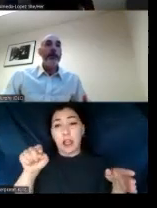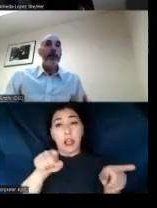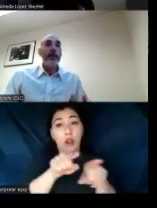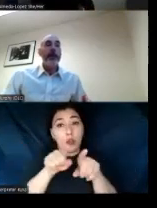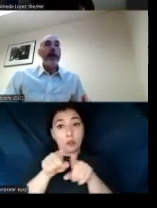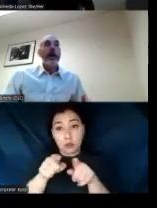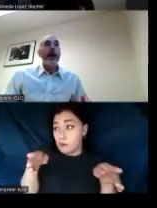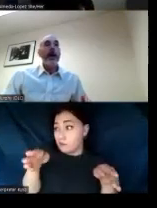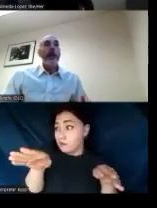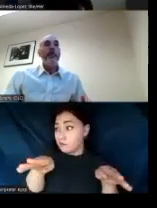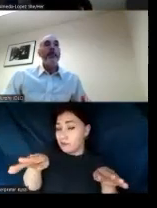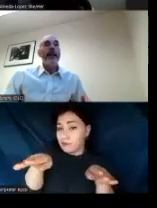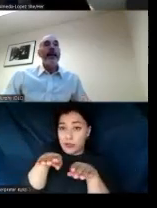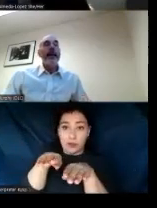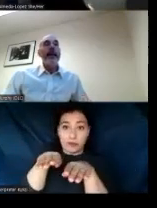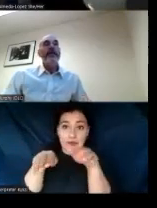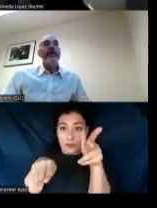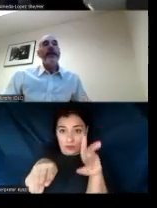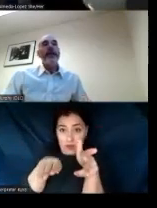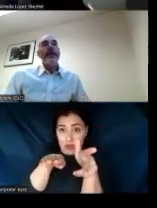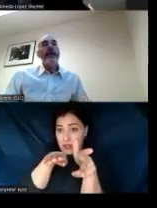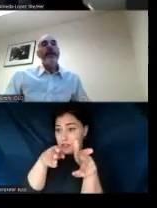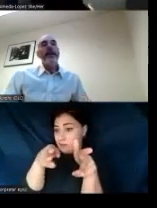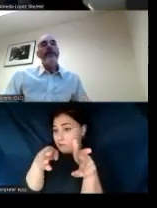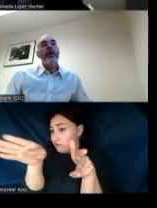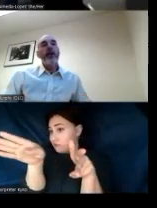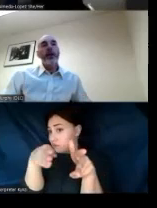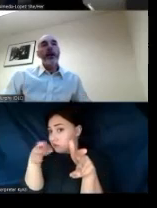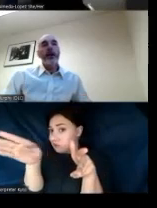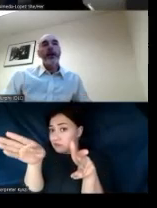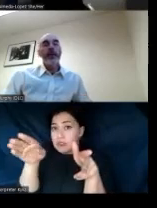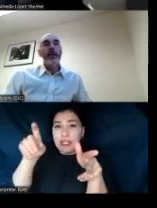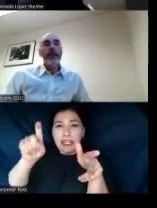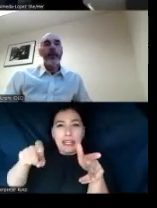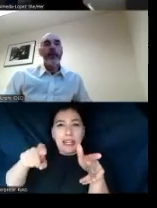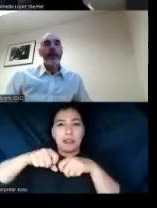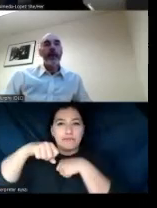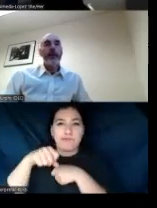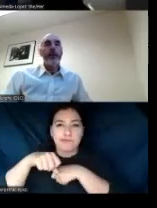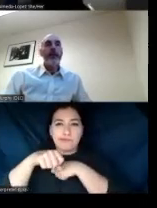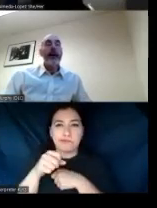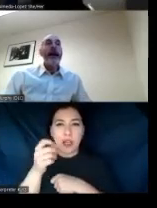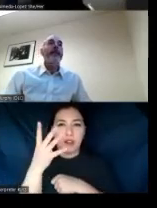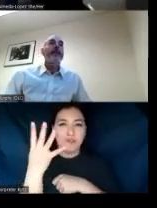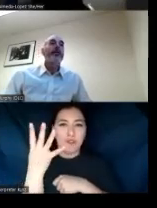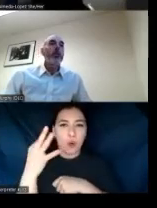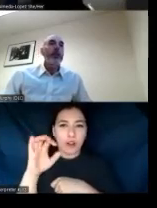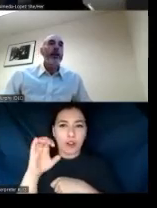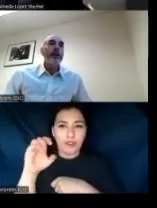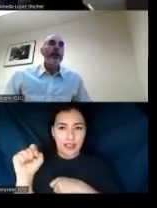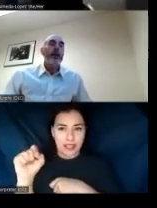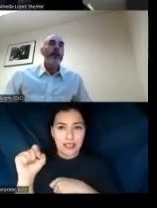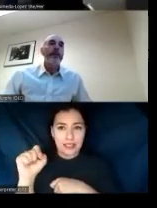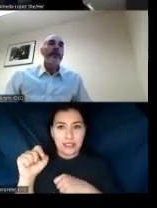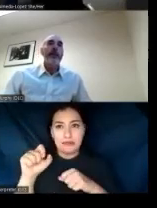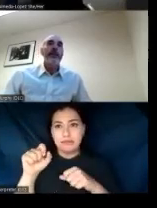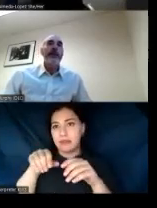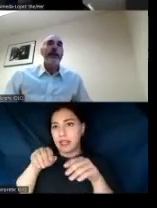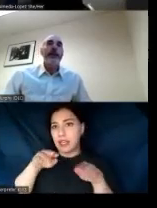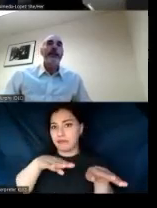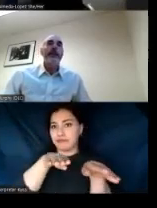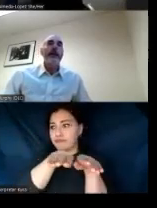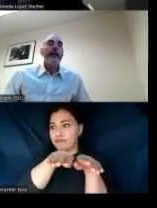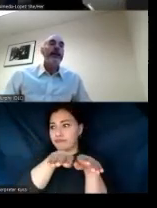aisle. Um, if there are as many as at least one